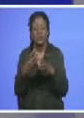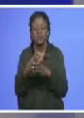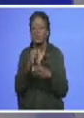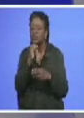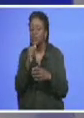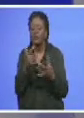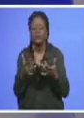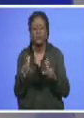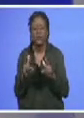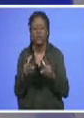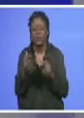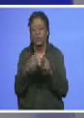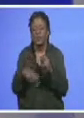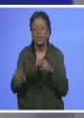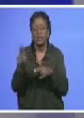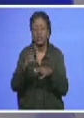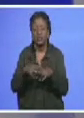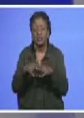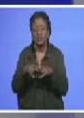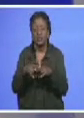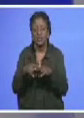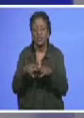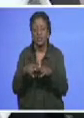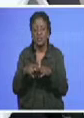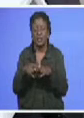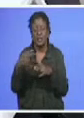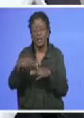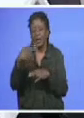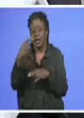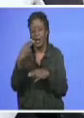skyrocketing COVID-19 cases in some countries.